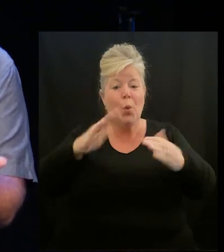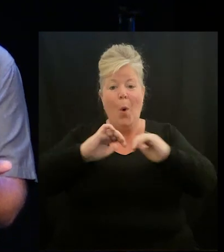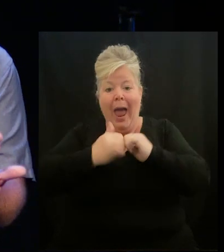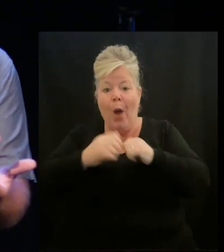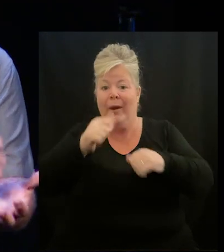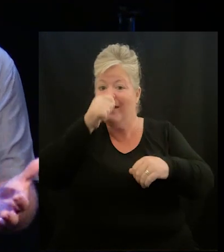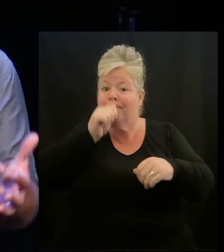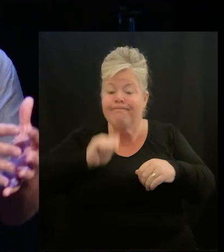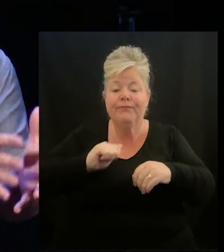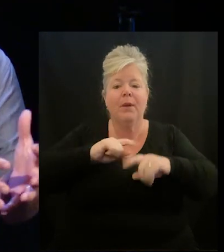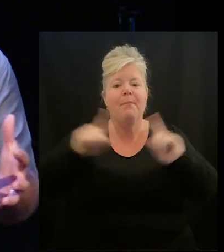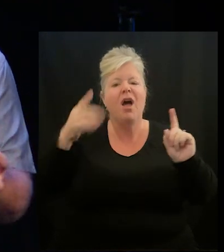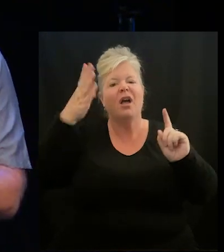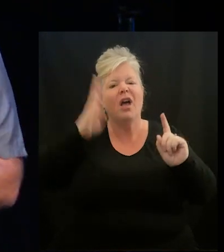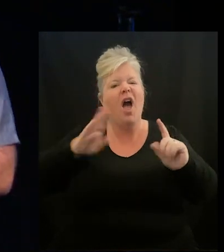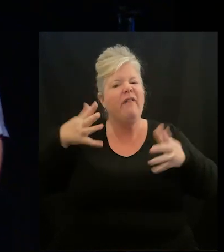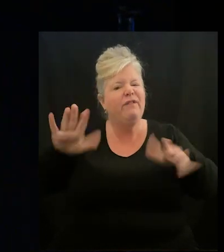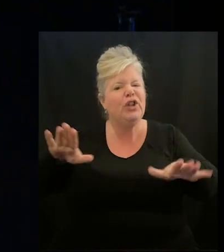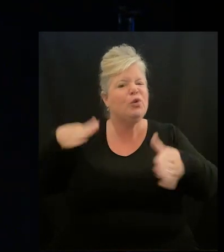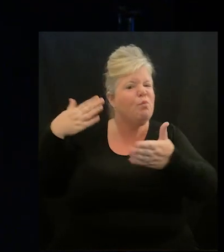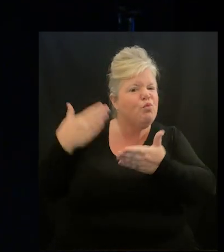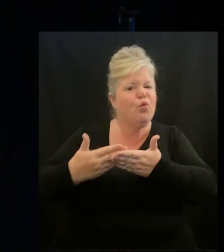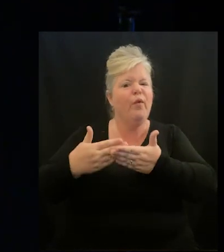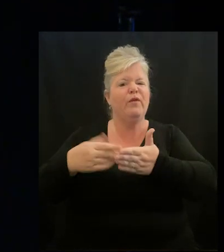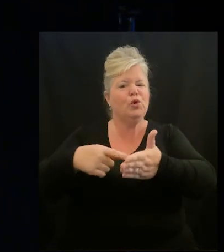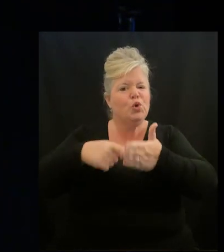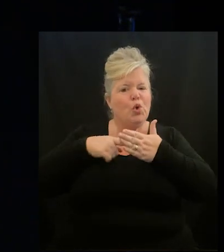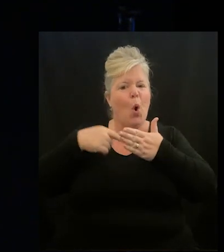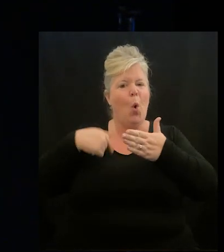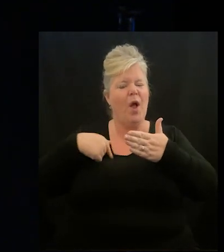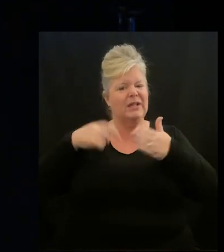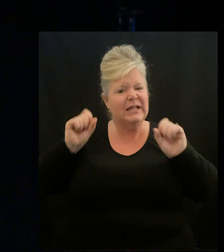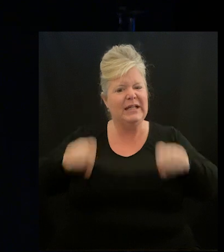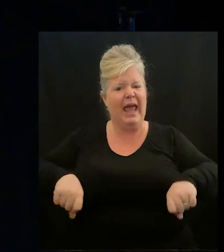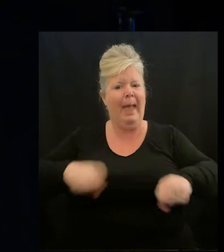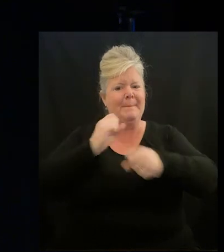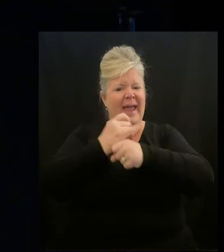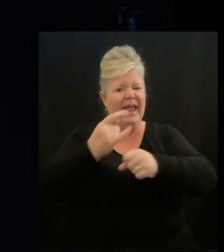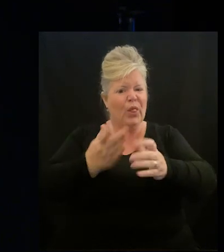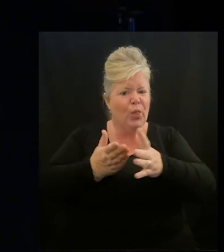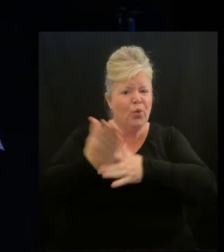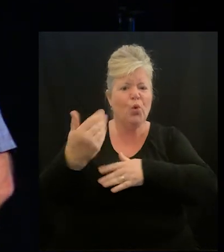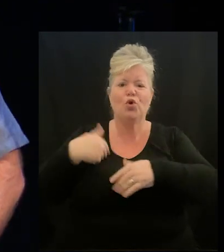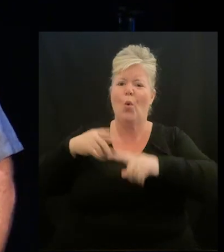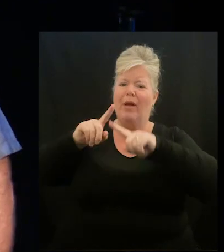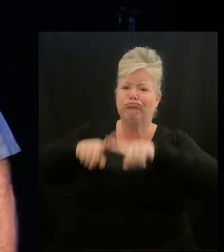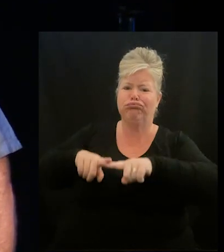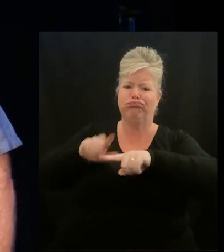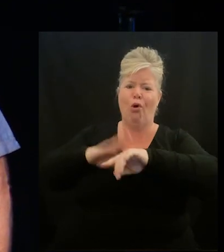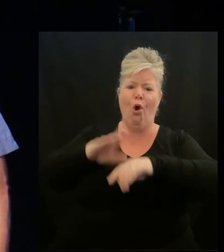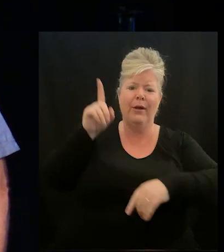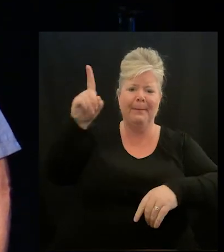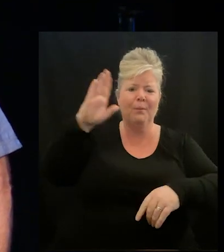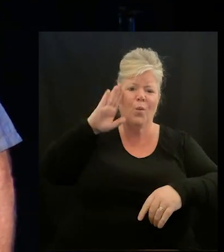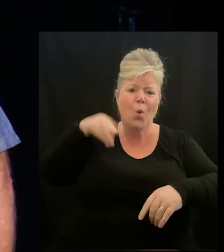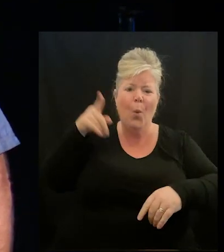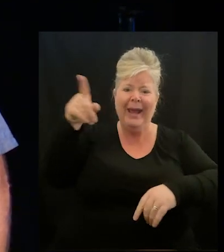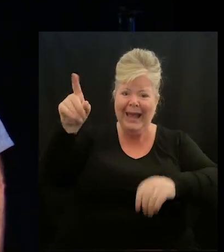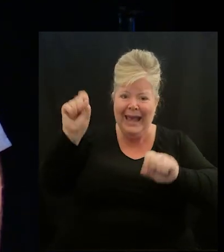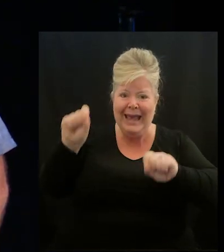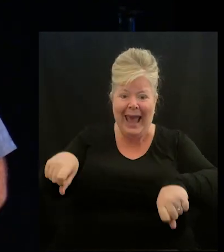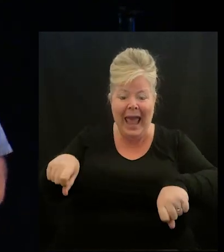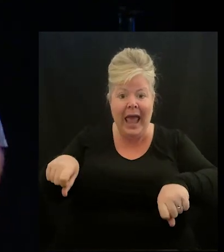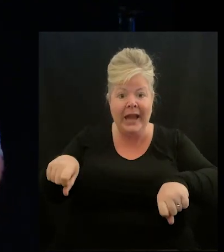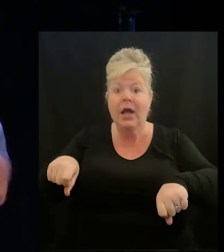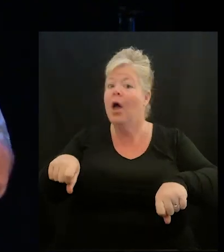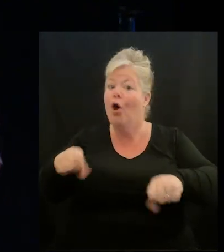had proven himself faithful in the past, and we're leaning on the faithfulness of God to understand that if he has the capability to